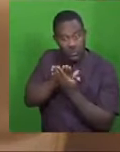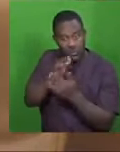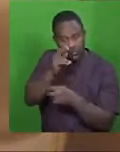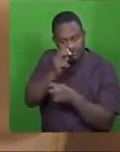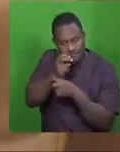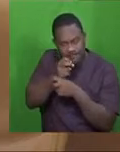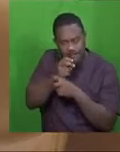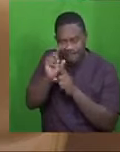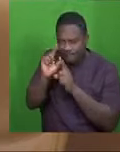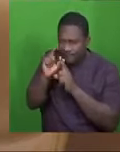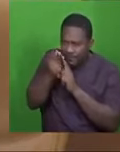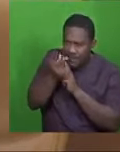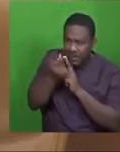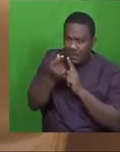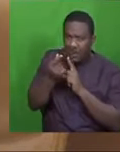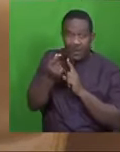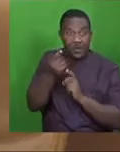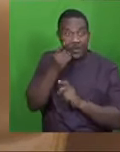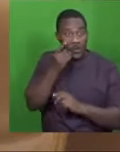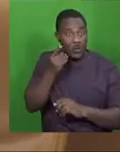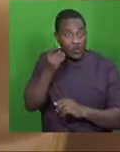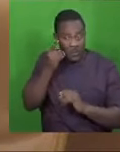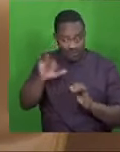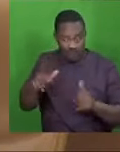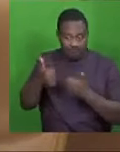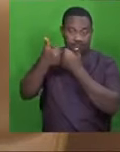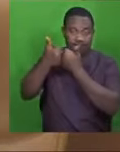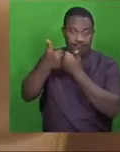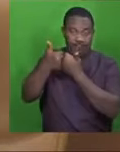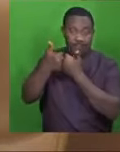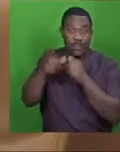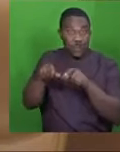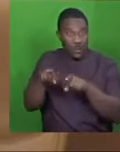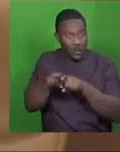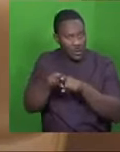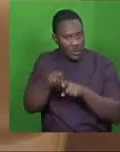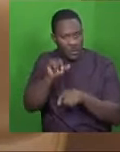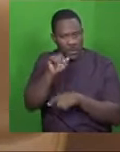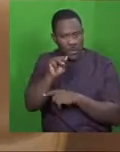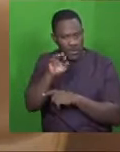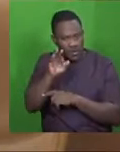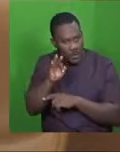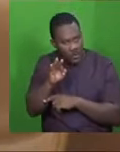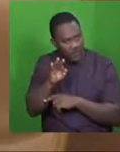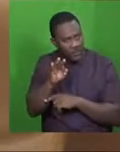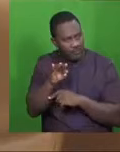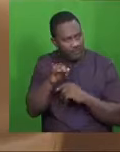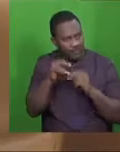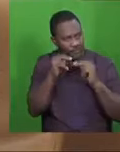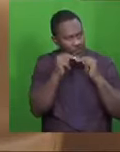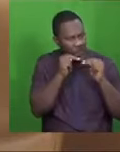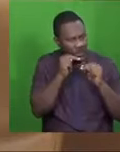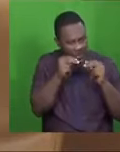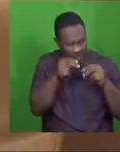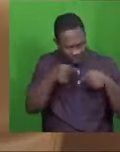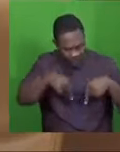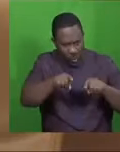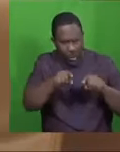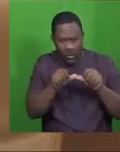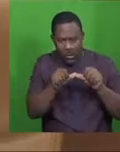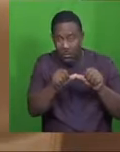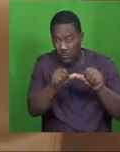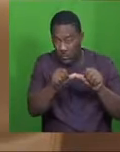difficult global and domestic challenges. We also have an ongoing IMF negotiations, and also we have